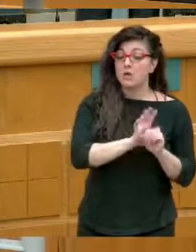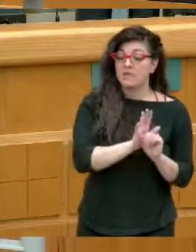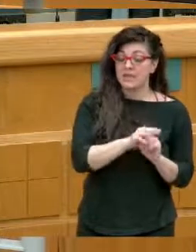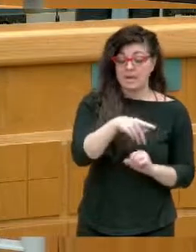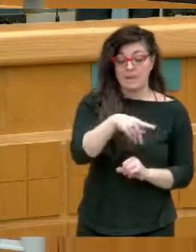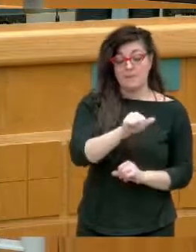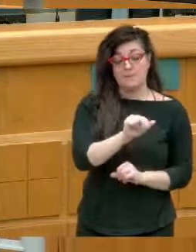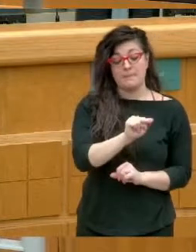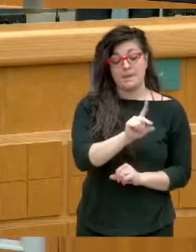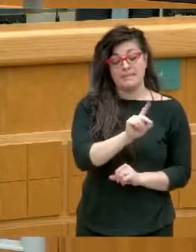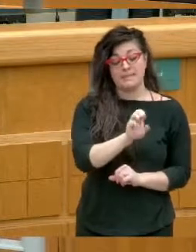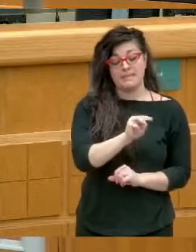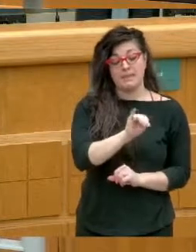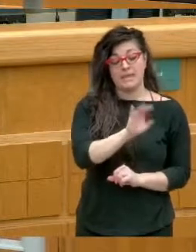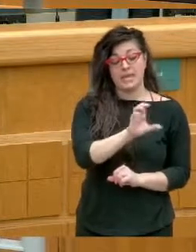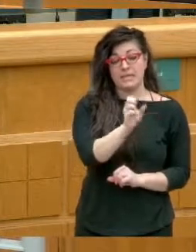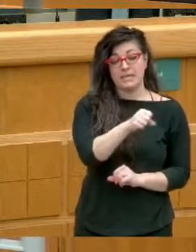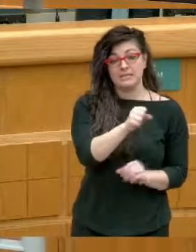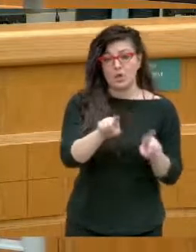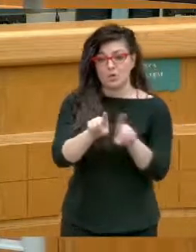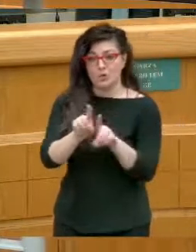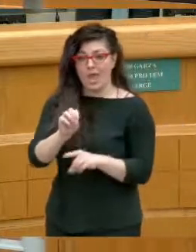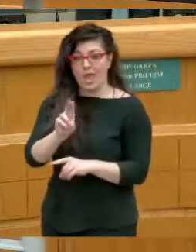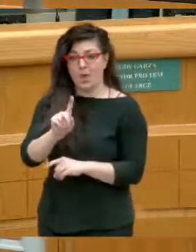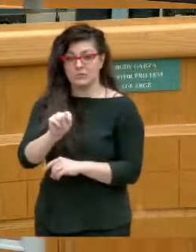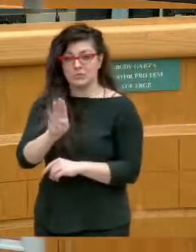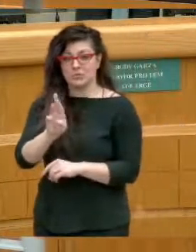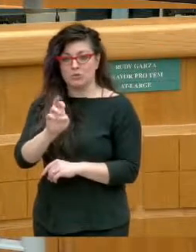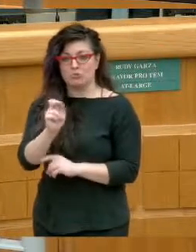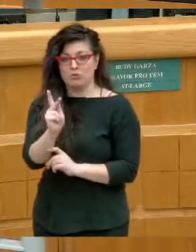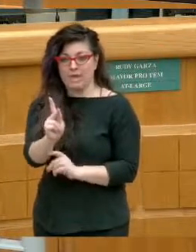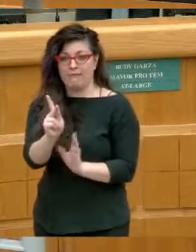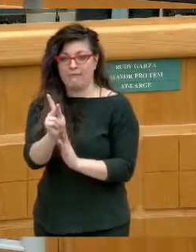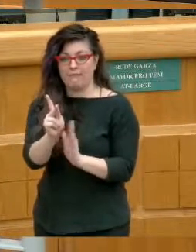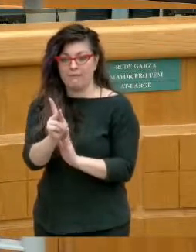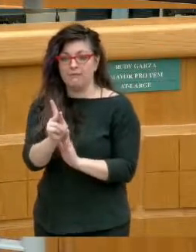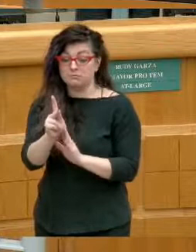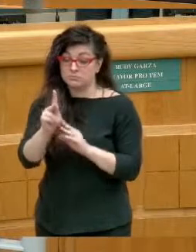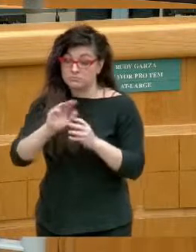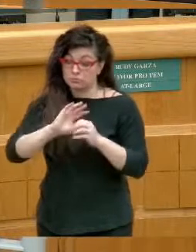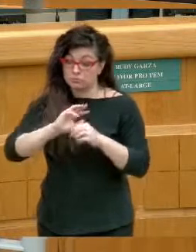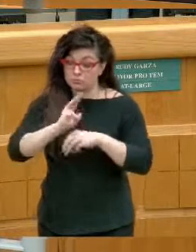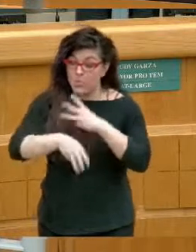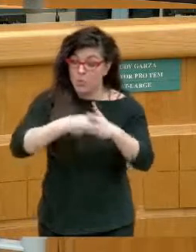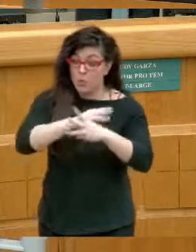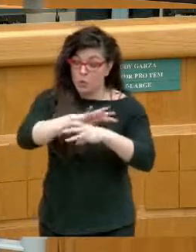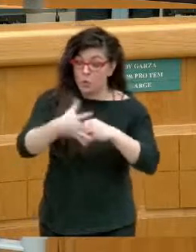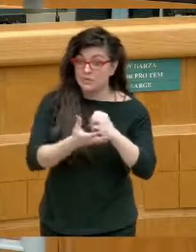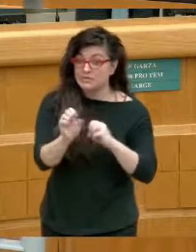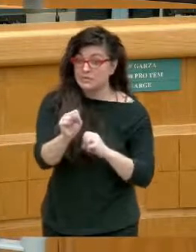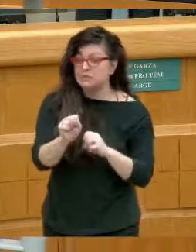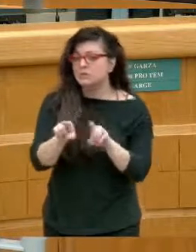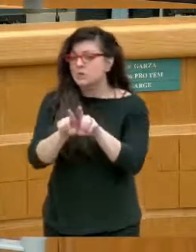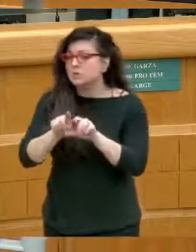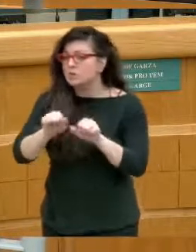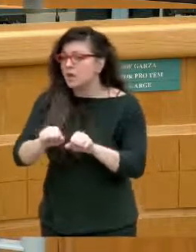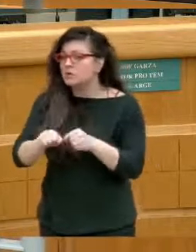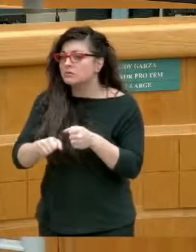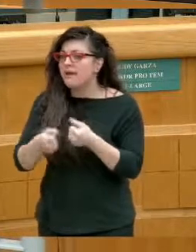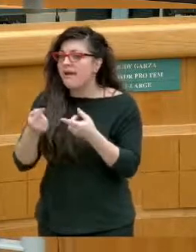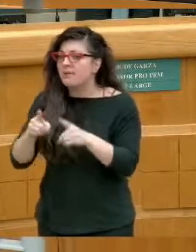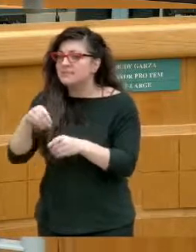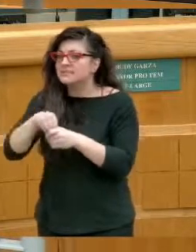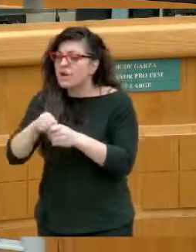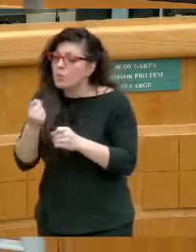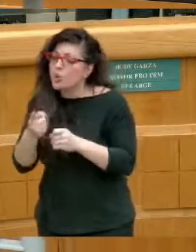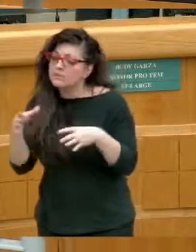localized outbreaks where something happens that's out of the ordinary, and there's a cluster or a smaller area